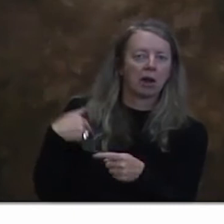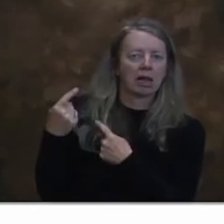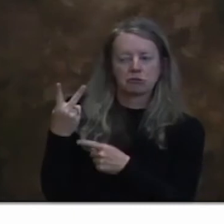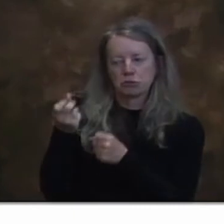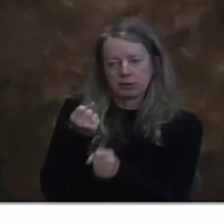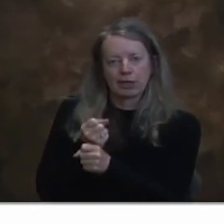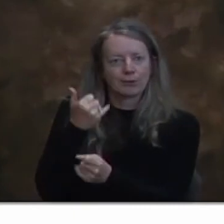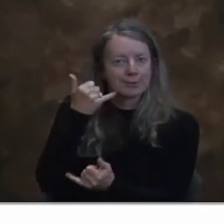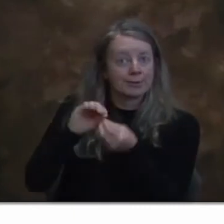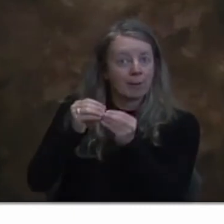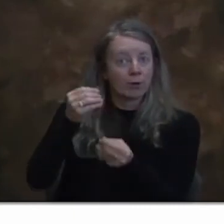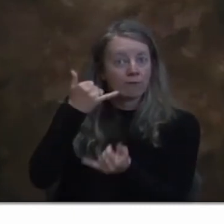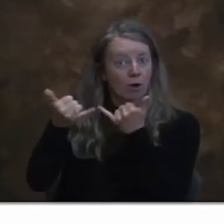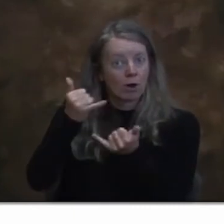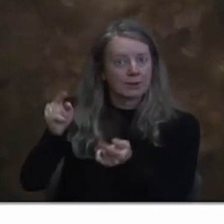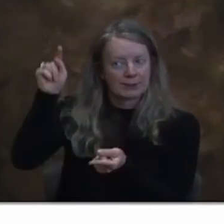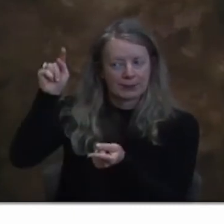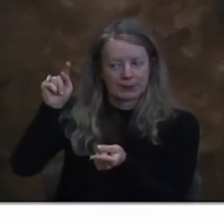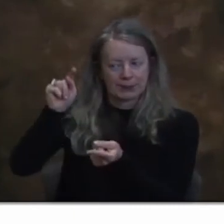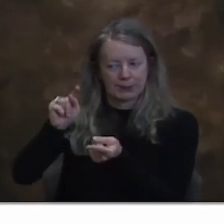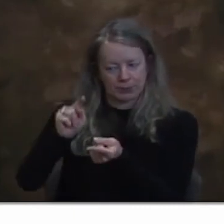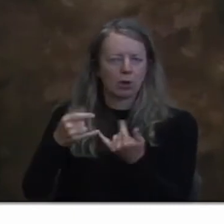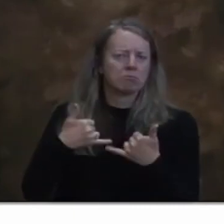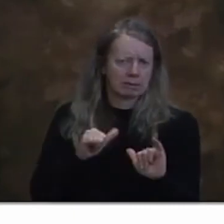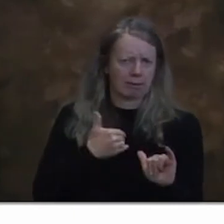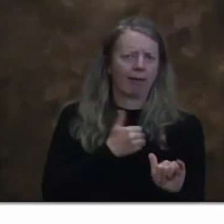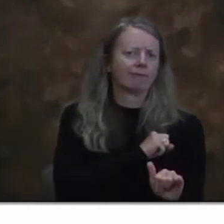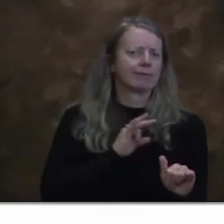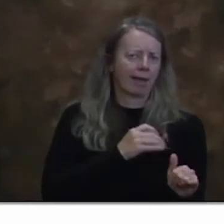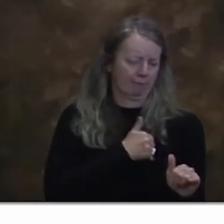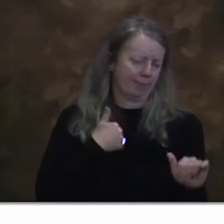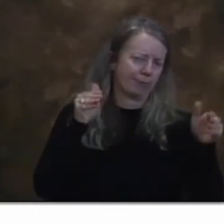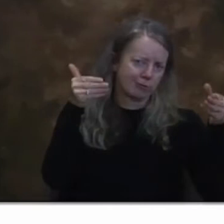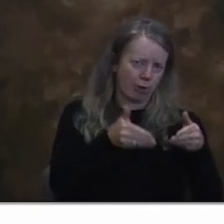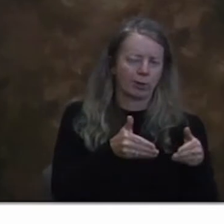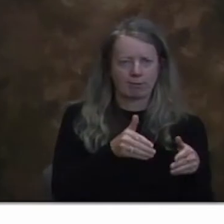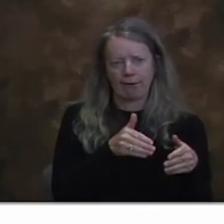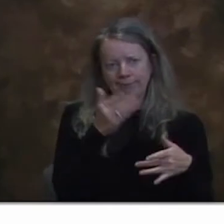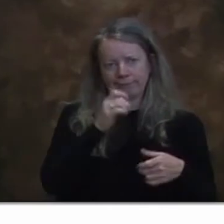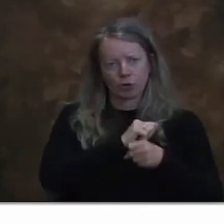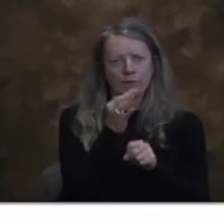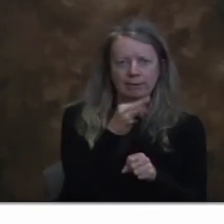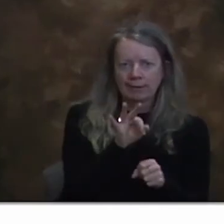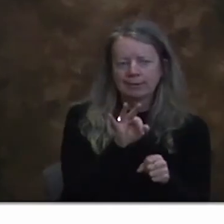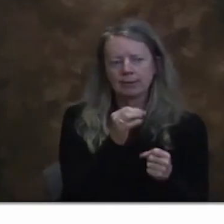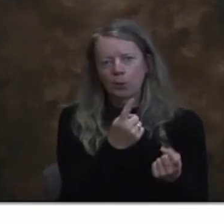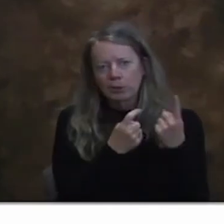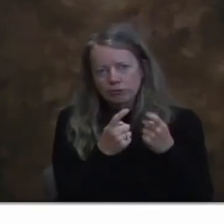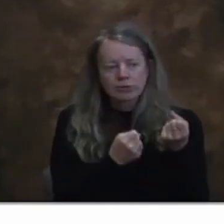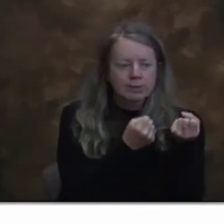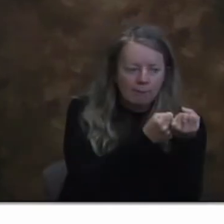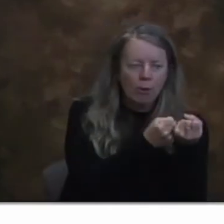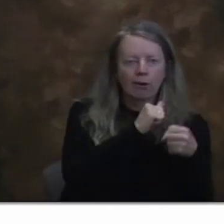Ready Team members on staff that do address COVID-19 questions. They support our communicable disease nurses and assist